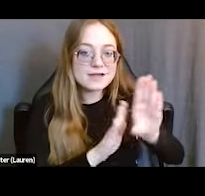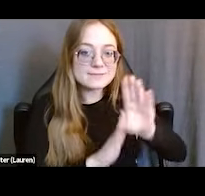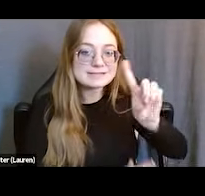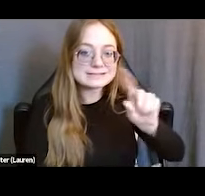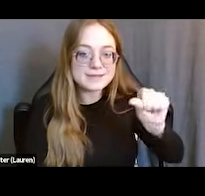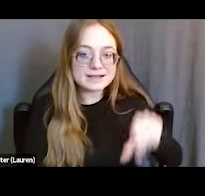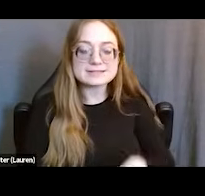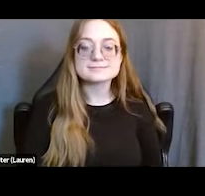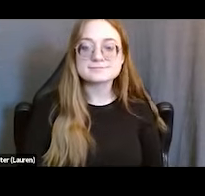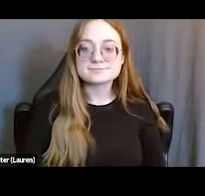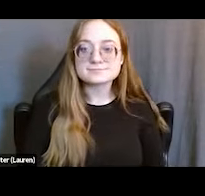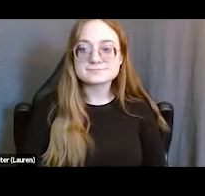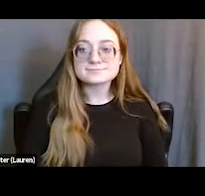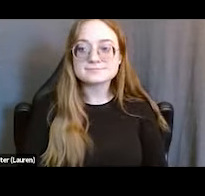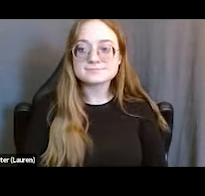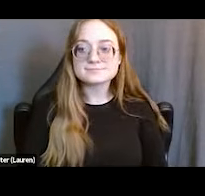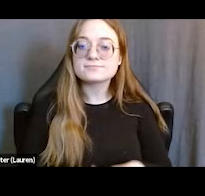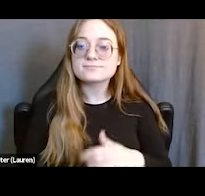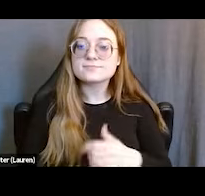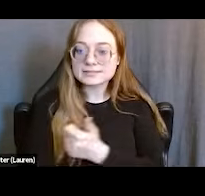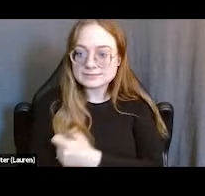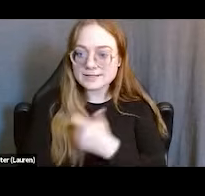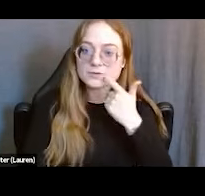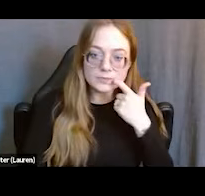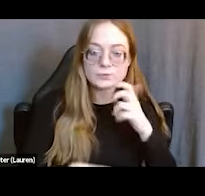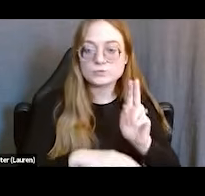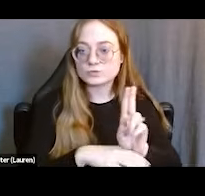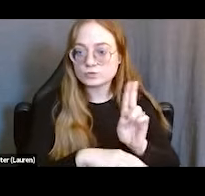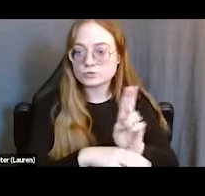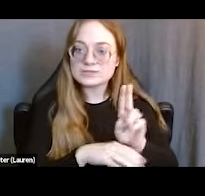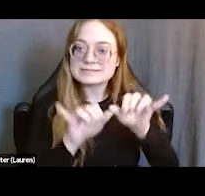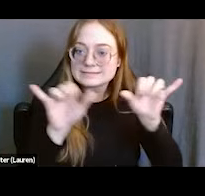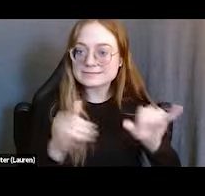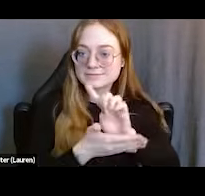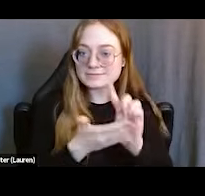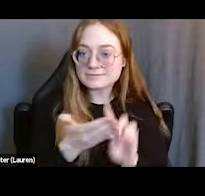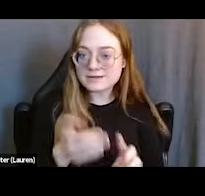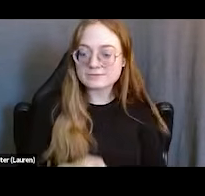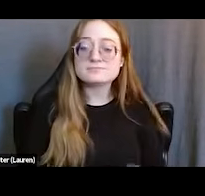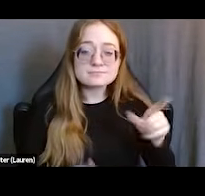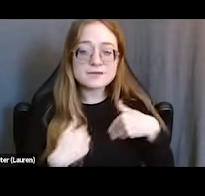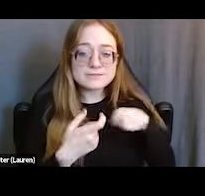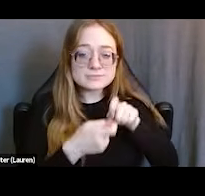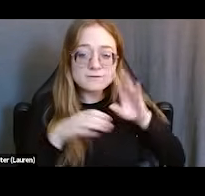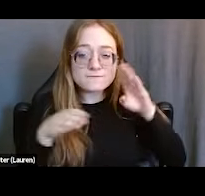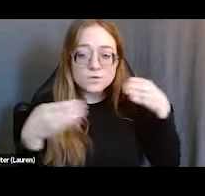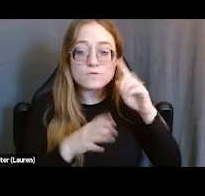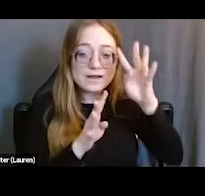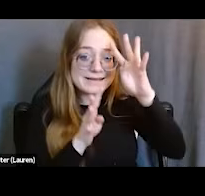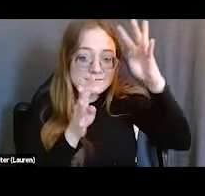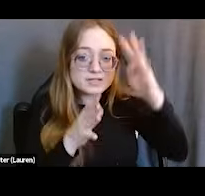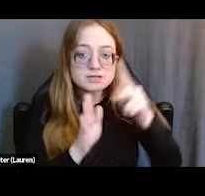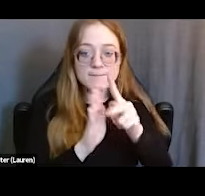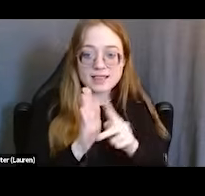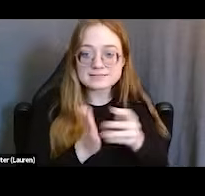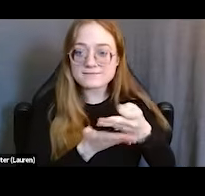disabilities, and substance use systems design. She has a specific focus on innovation in policy financing